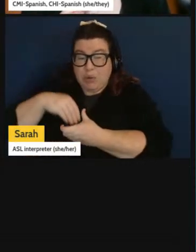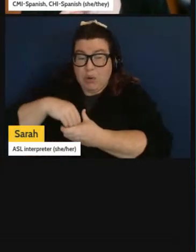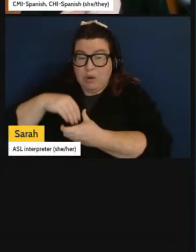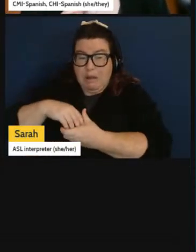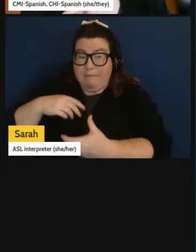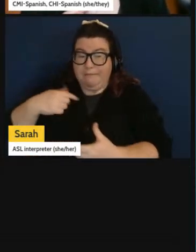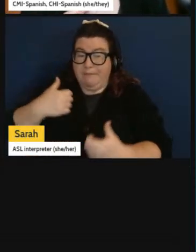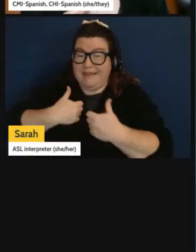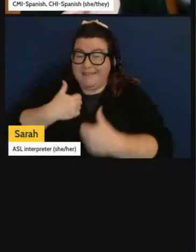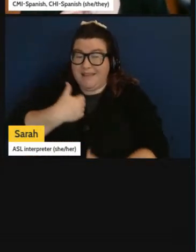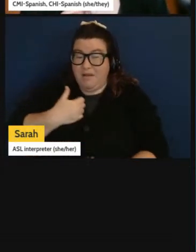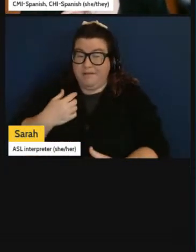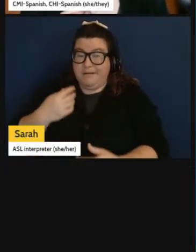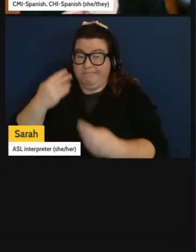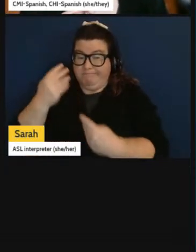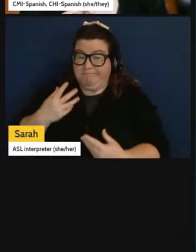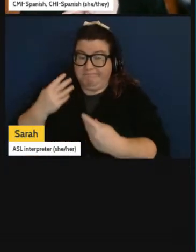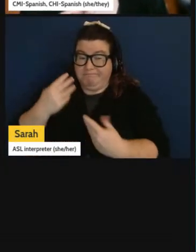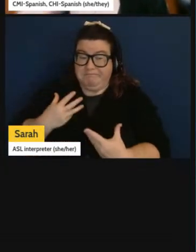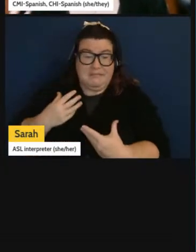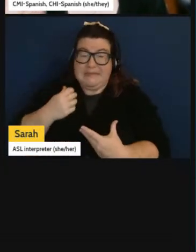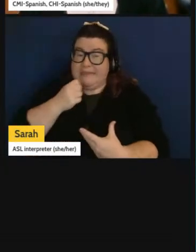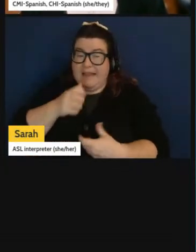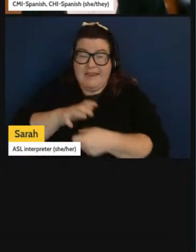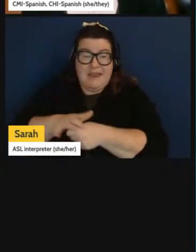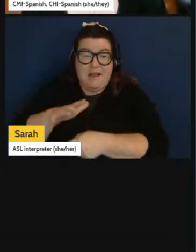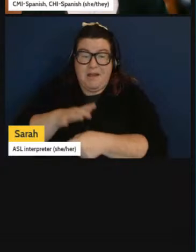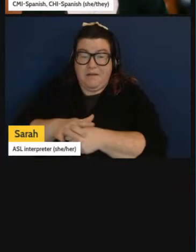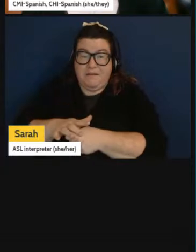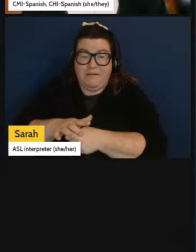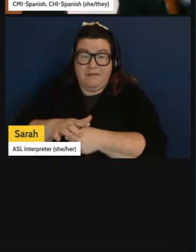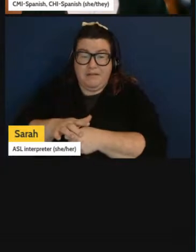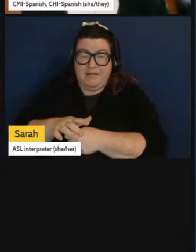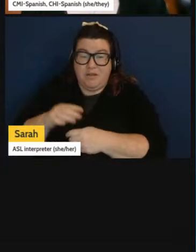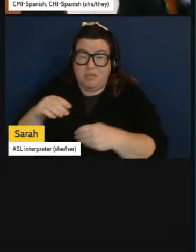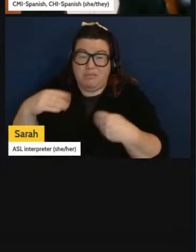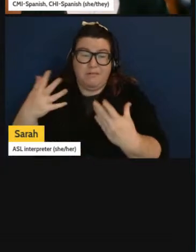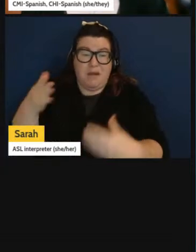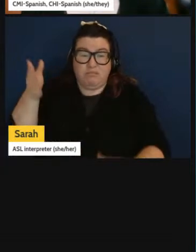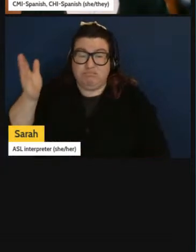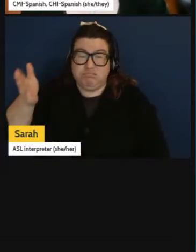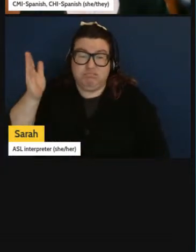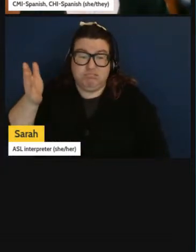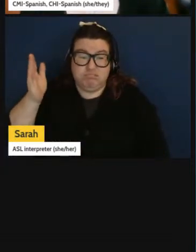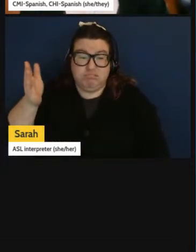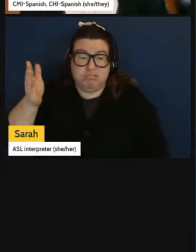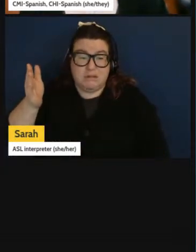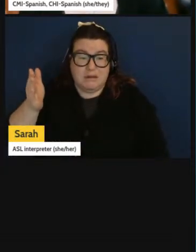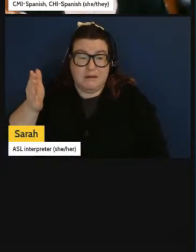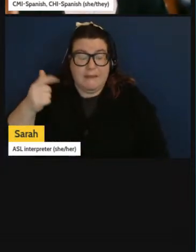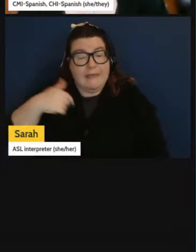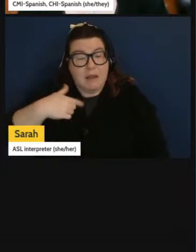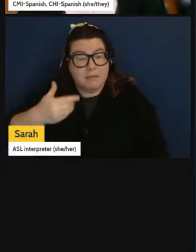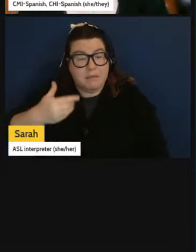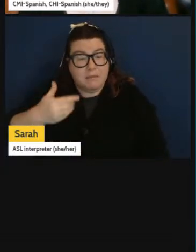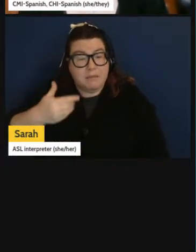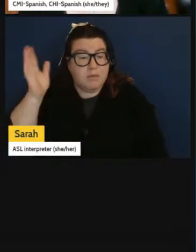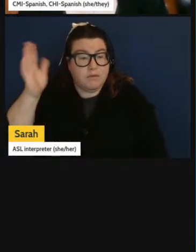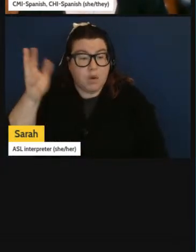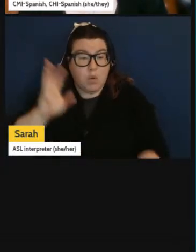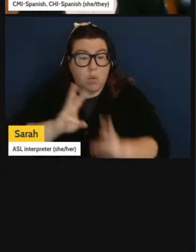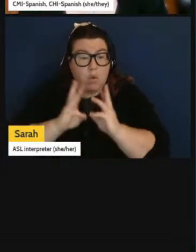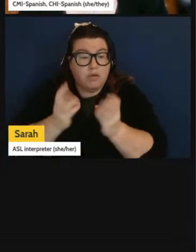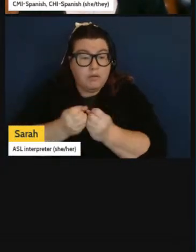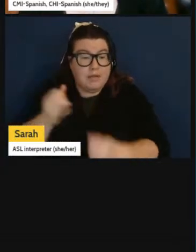me telling myself I'm not queer enough to give workshops like these, which I've been invited to present at workshops like